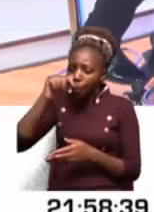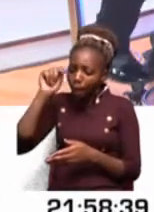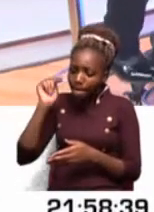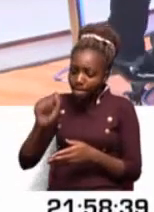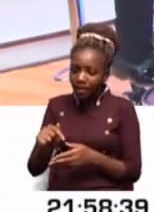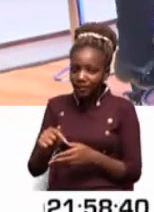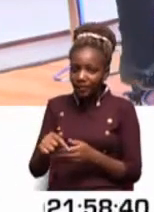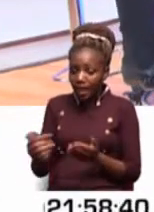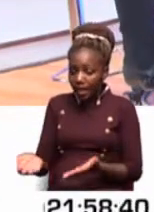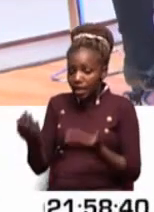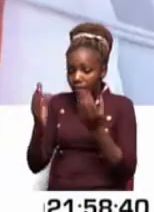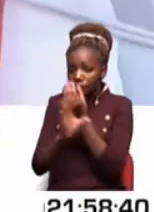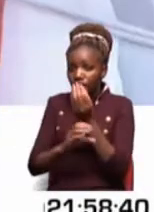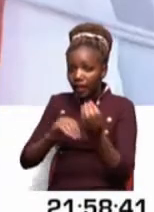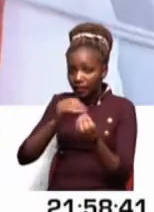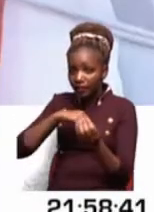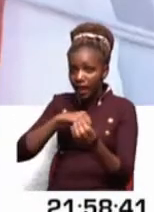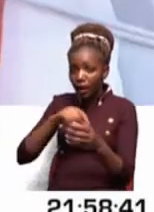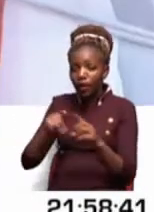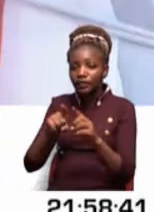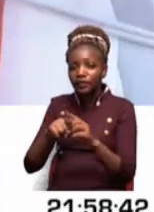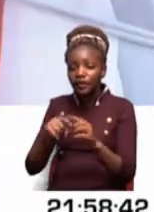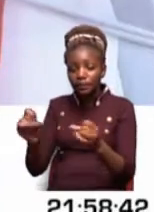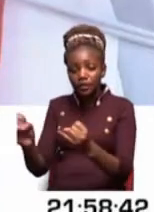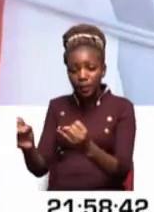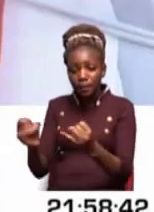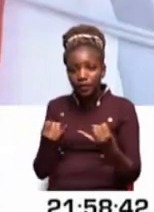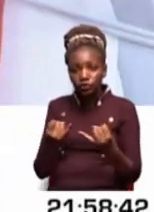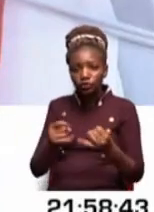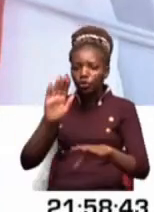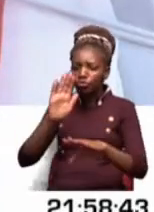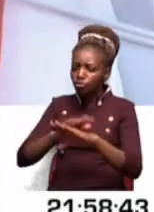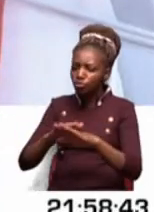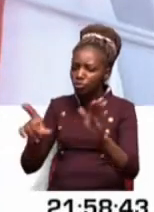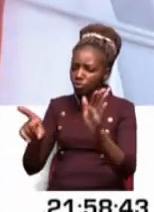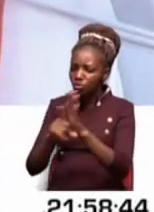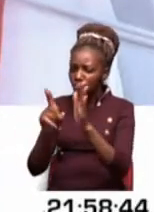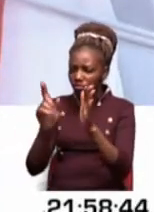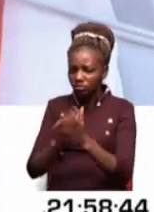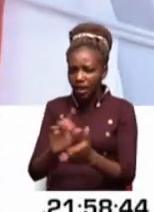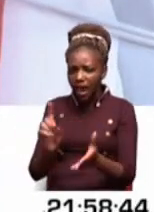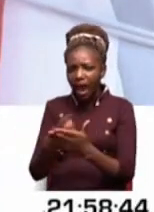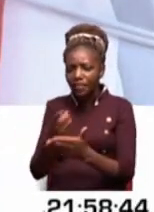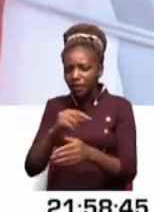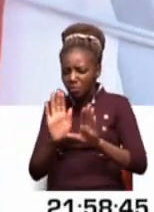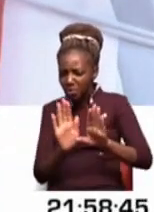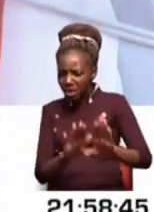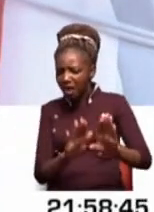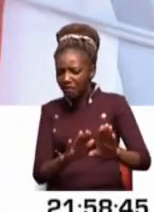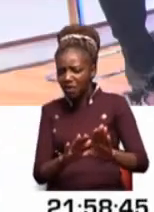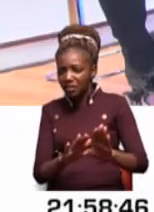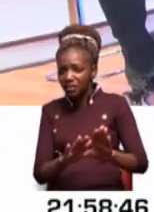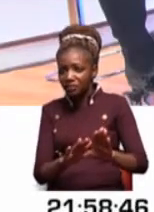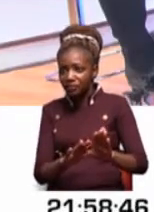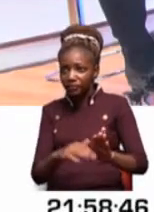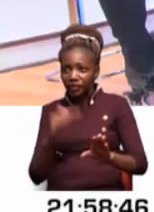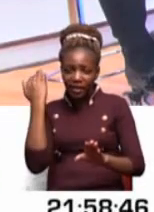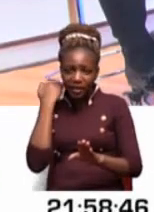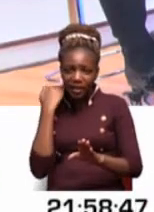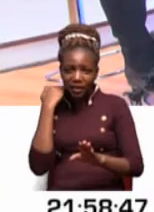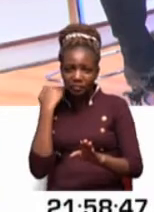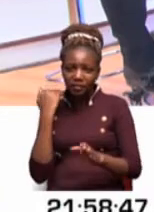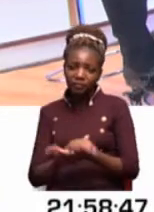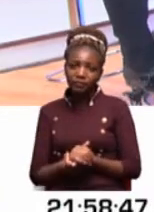manner that introduces purely ideological politics, move away from Benji, ethnic mobilization. I'm told we have a caller from